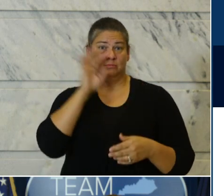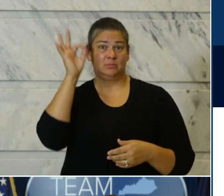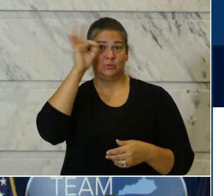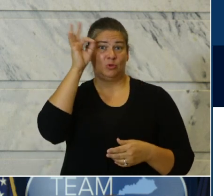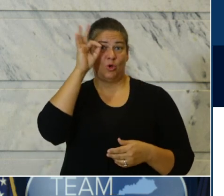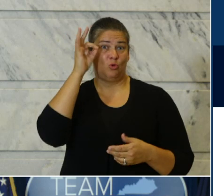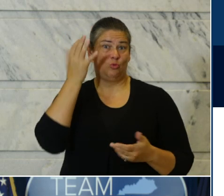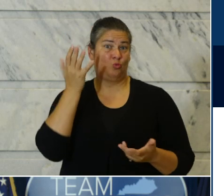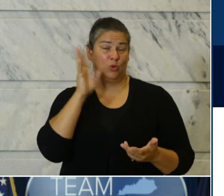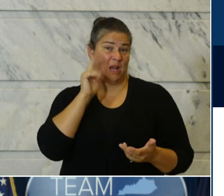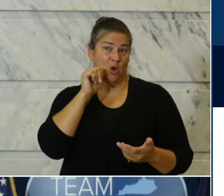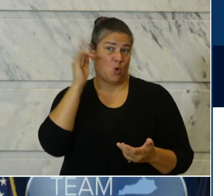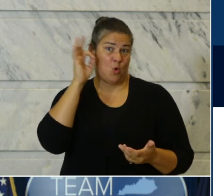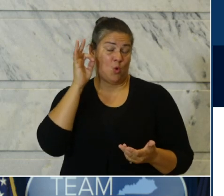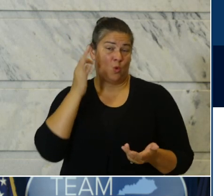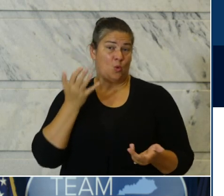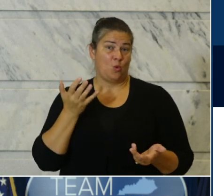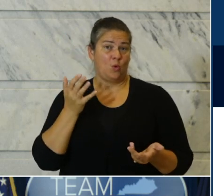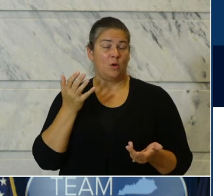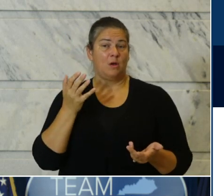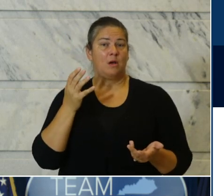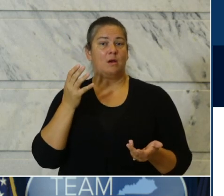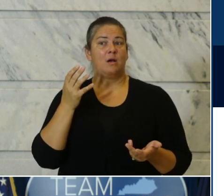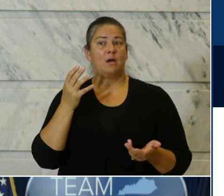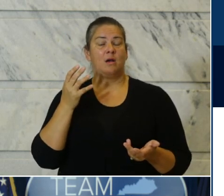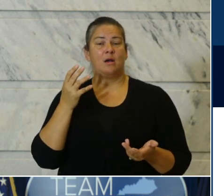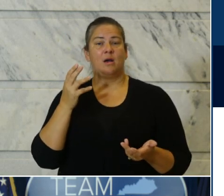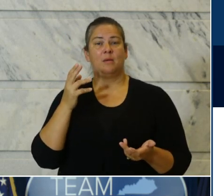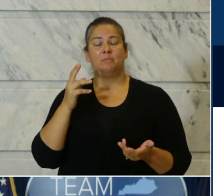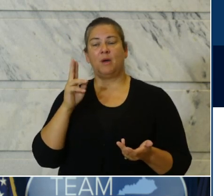for a different injury.